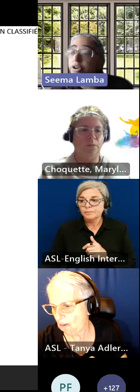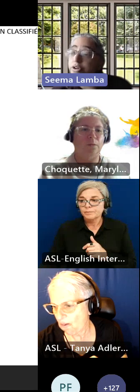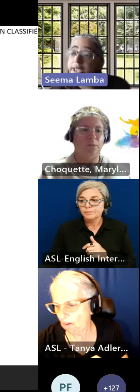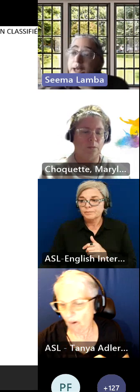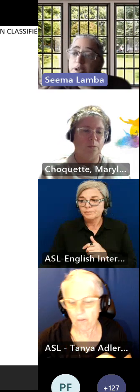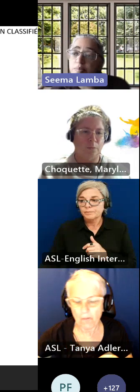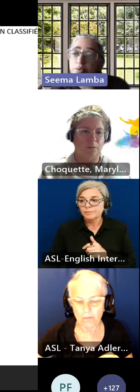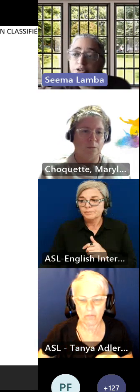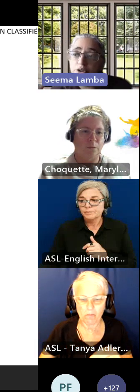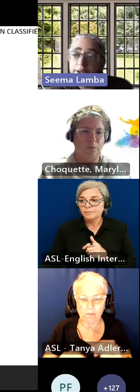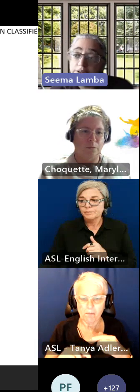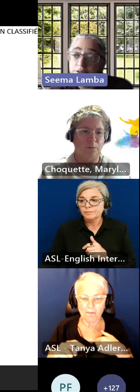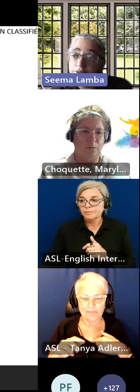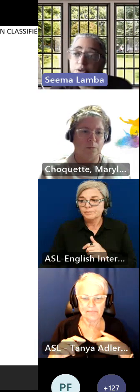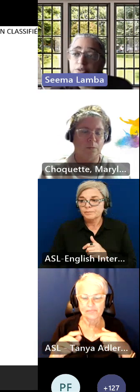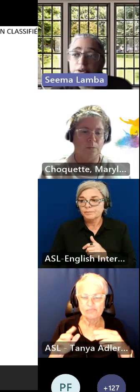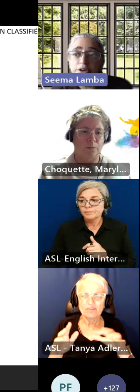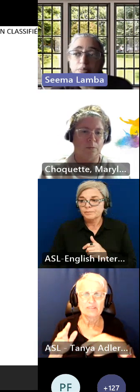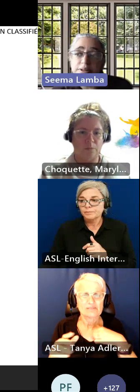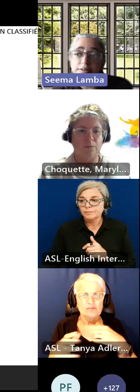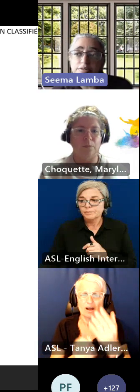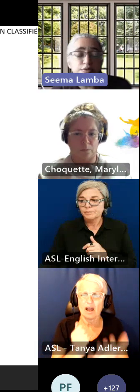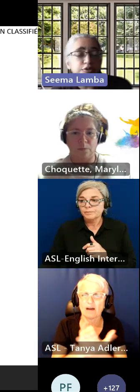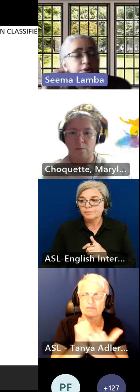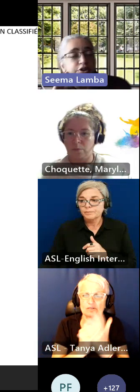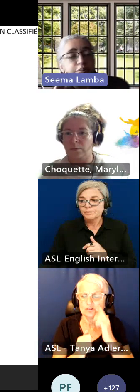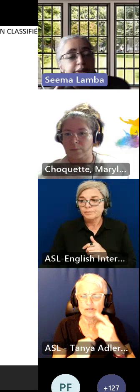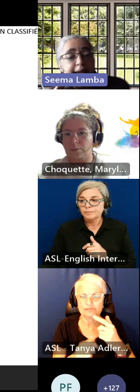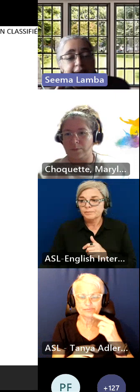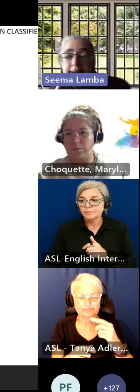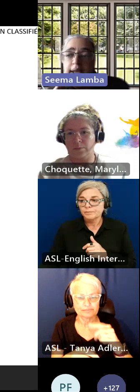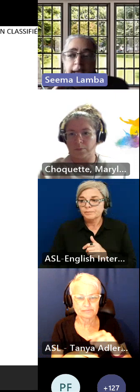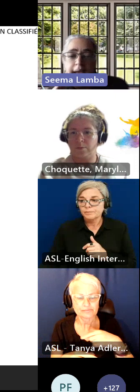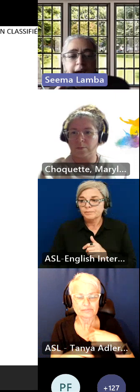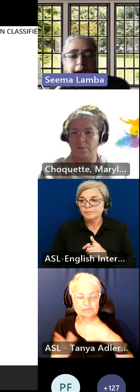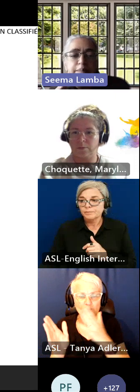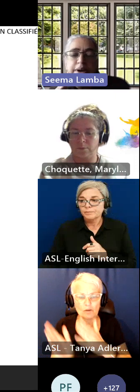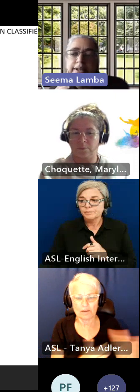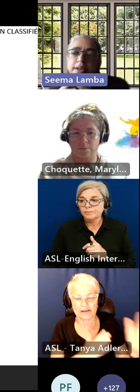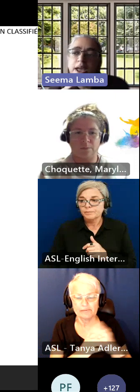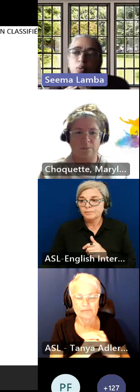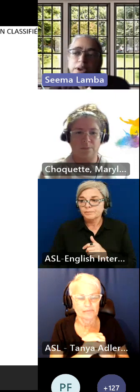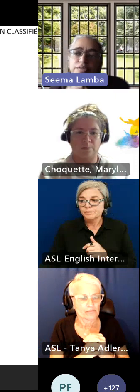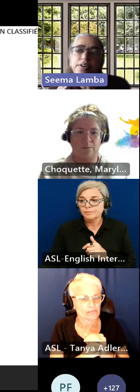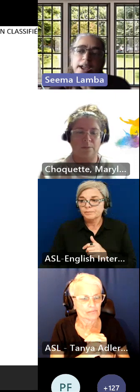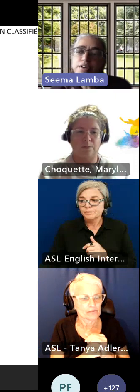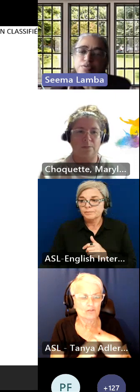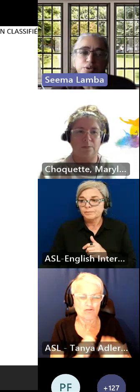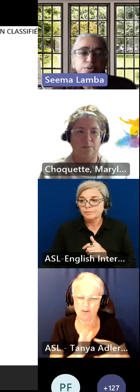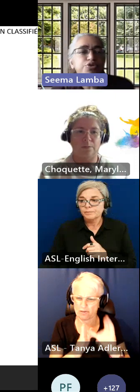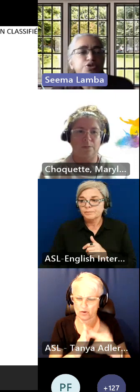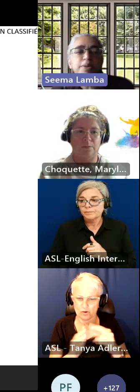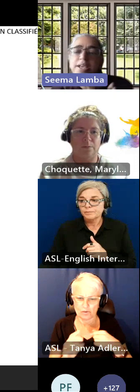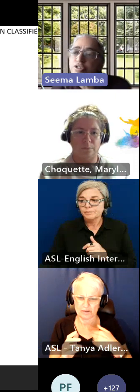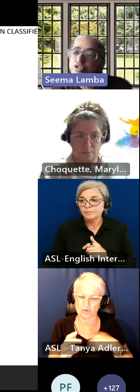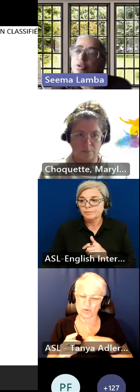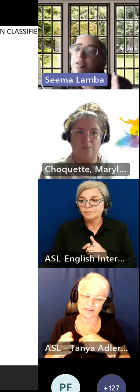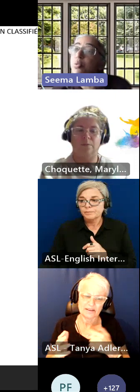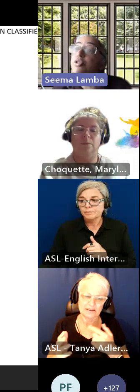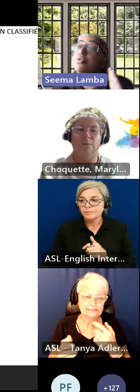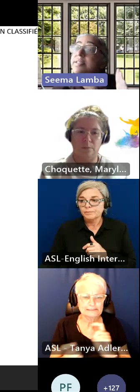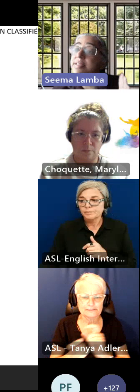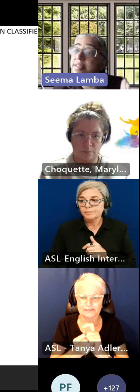see where your gaps up when you're trying to, figure out your employment systems review in your plan. But we've kind of moved to